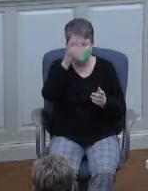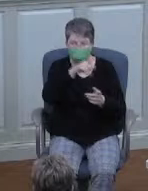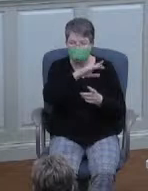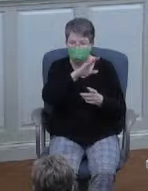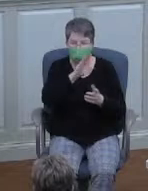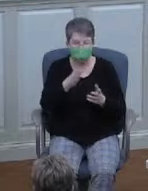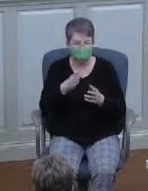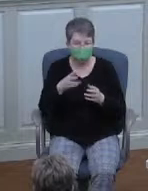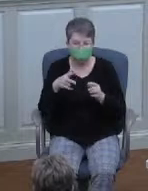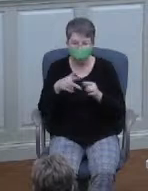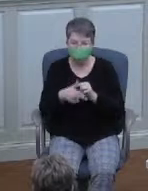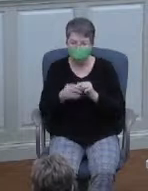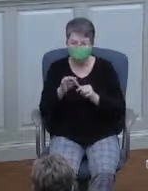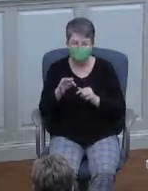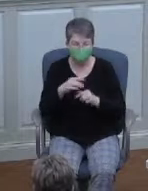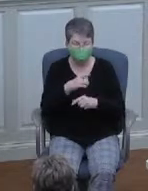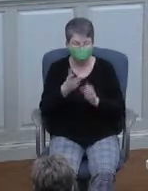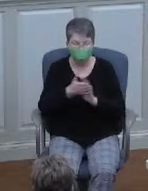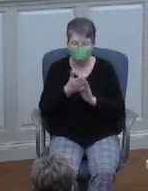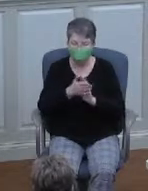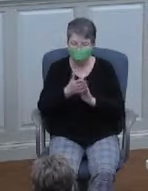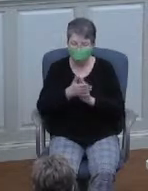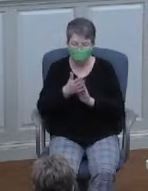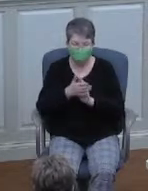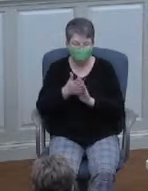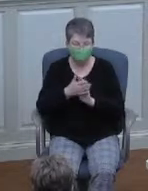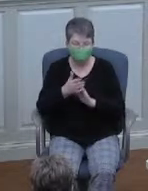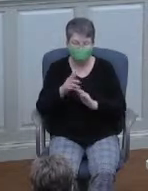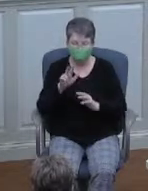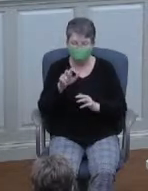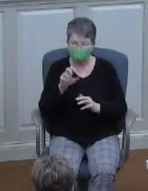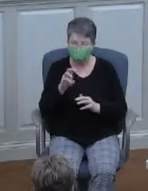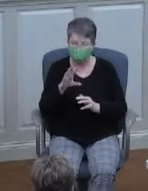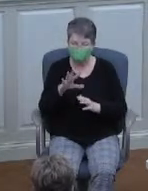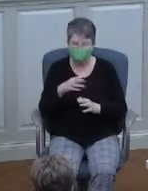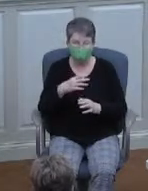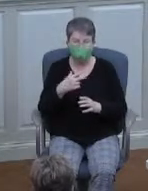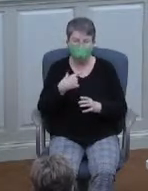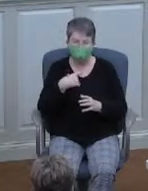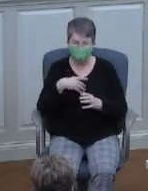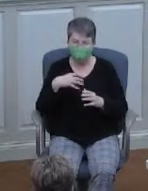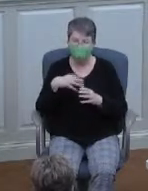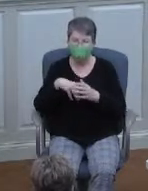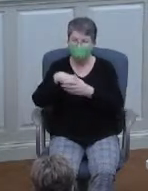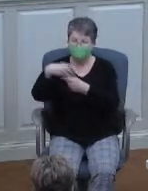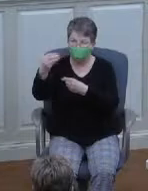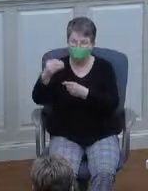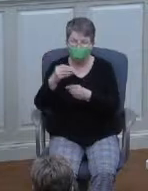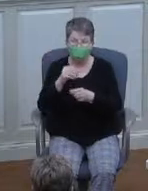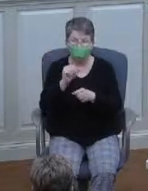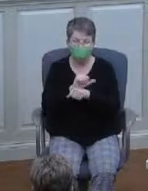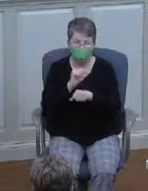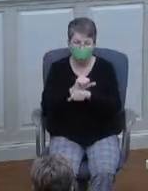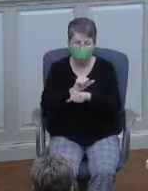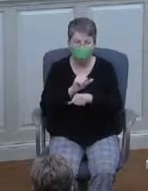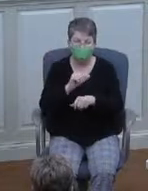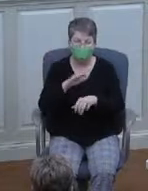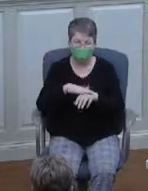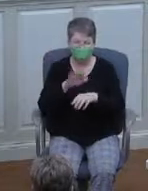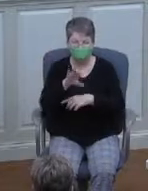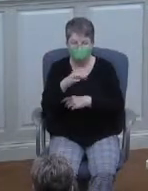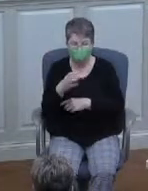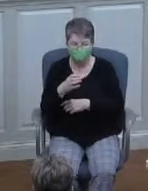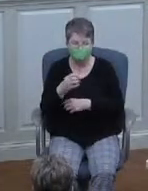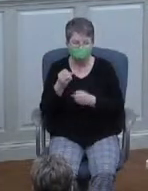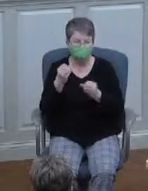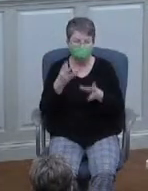off, 24/7, 365. That is, we have been out on Christmas many times. You know, those things are factual.